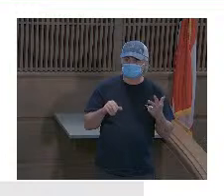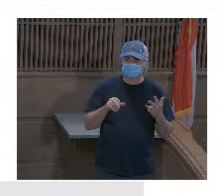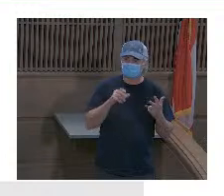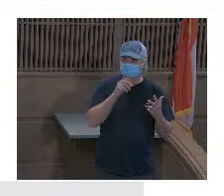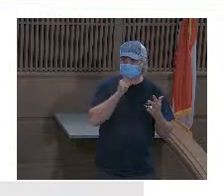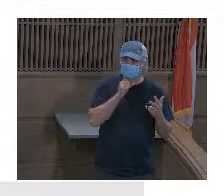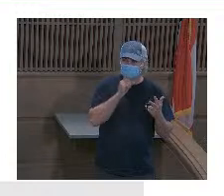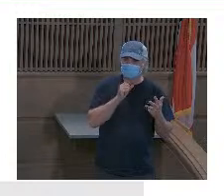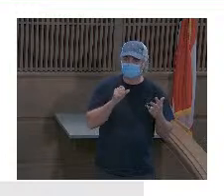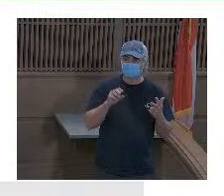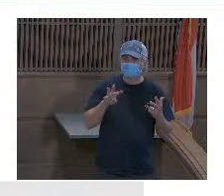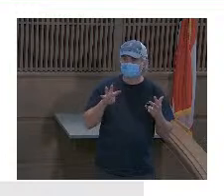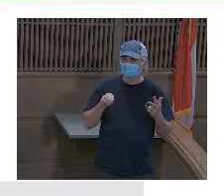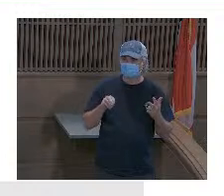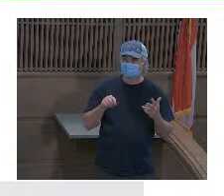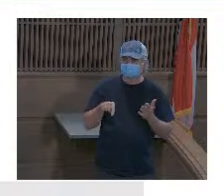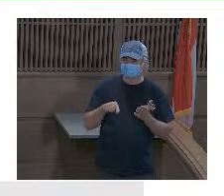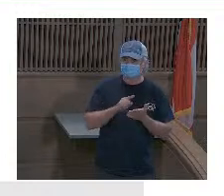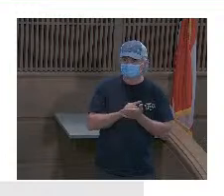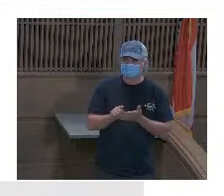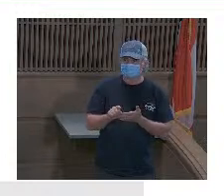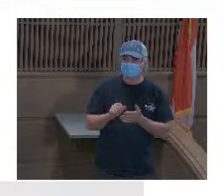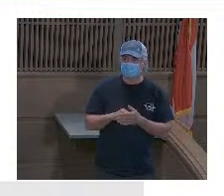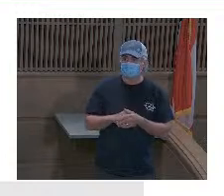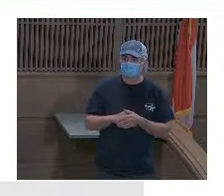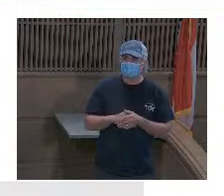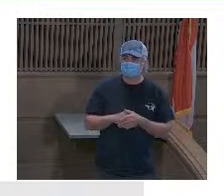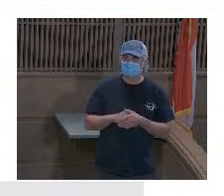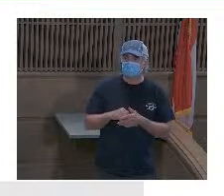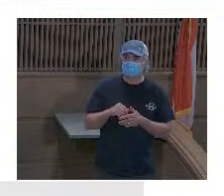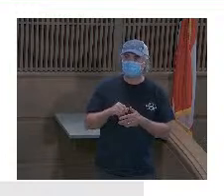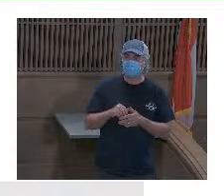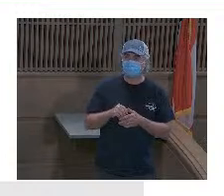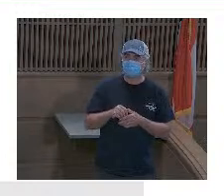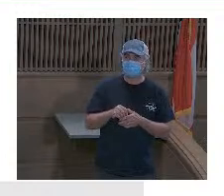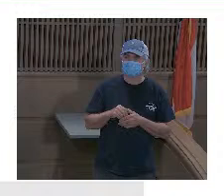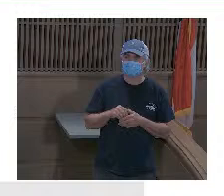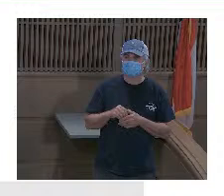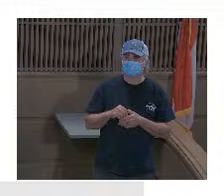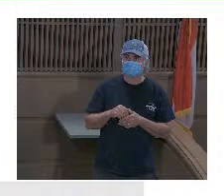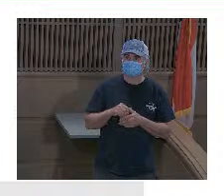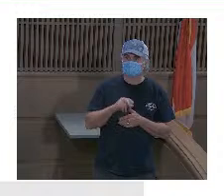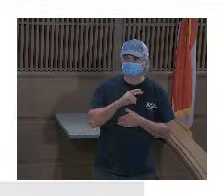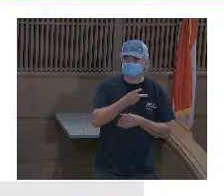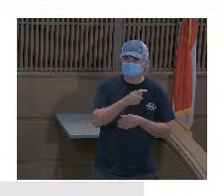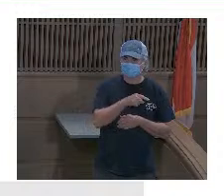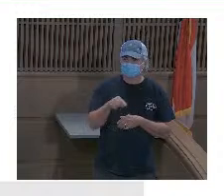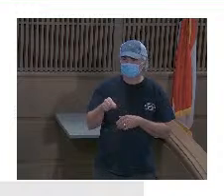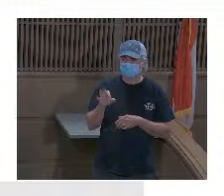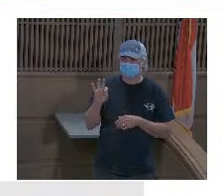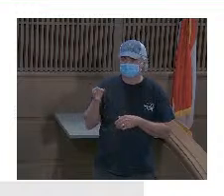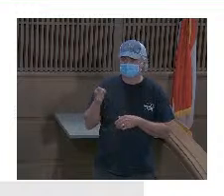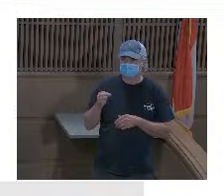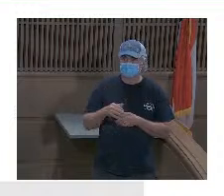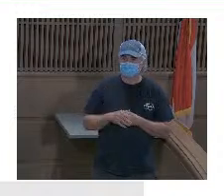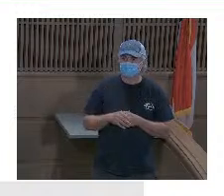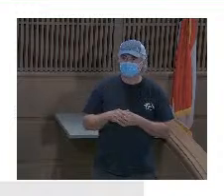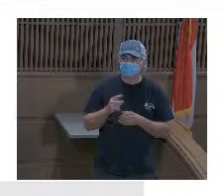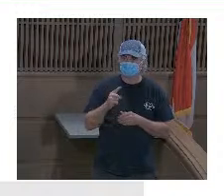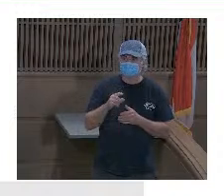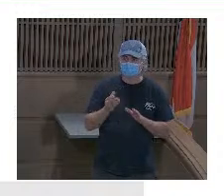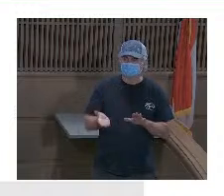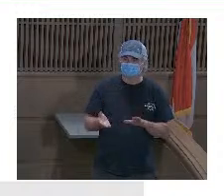40. This week, just from September the 2nd to September the 9th, we've had 1 death